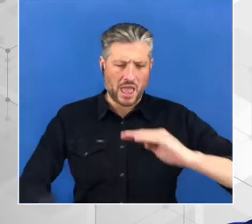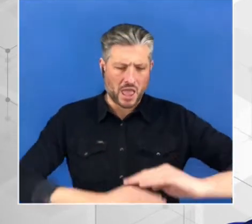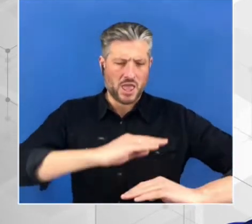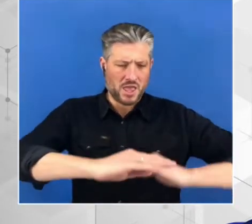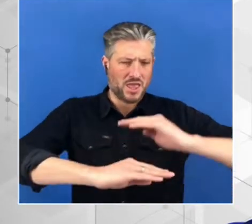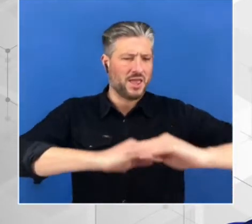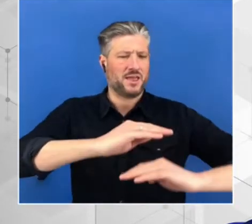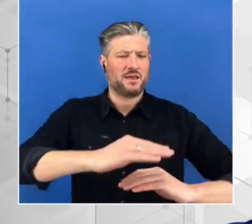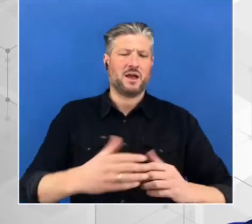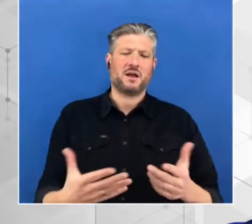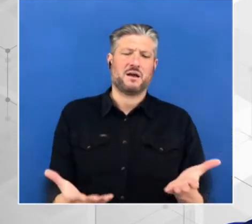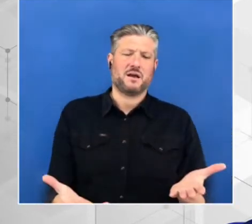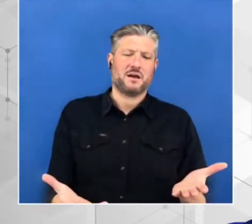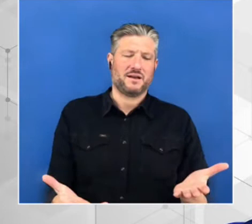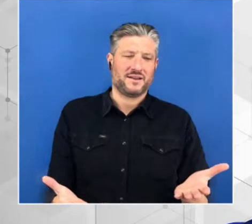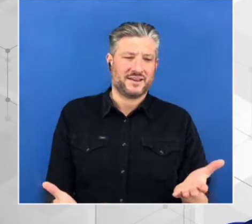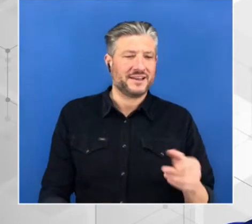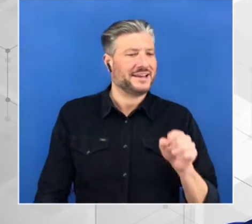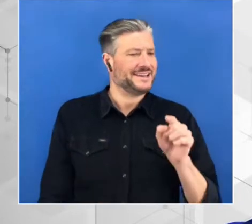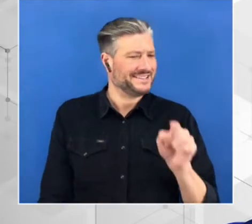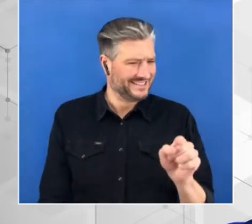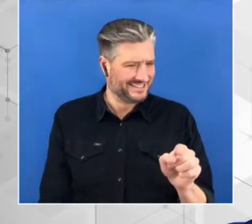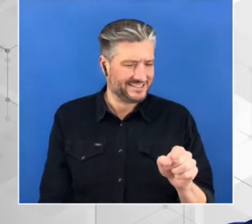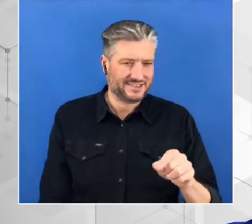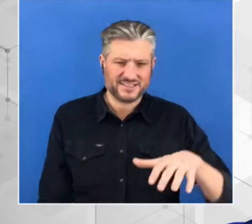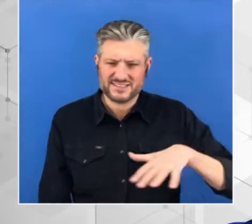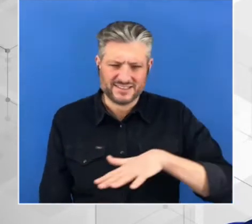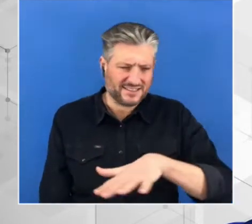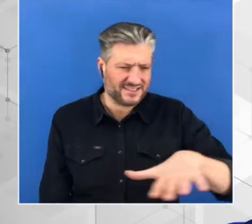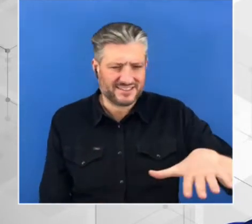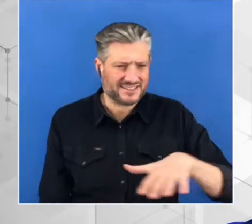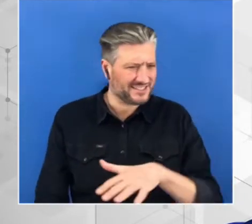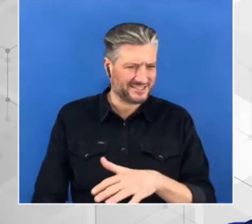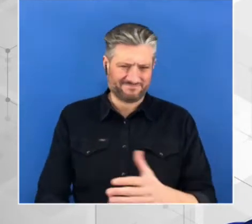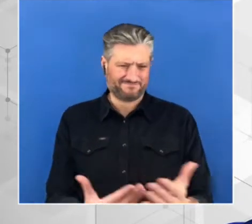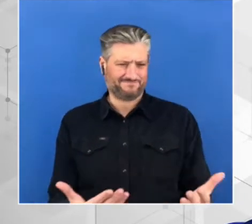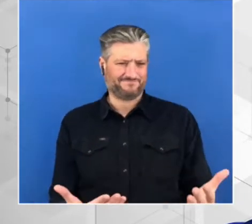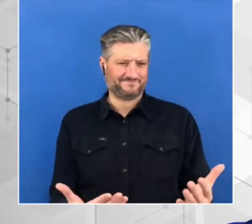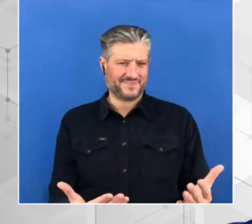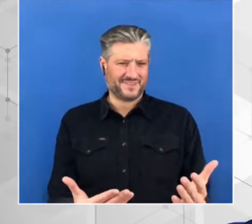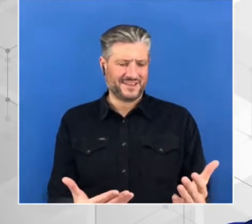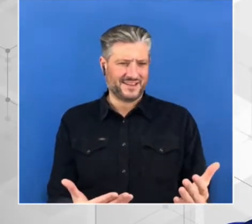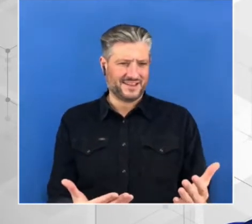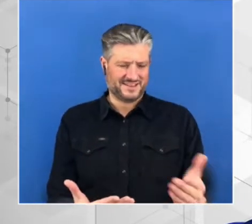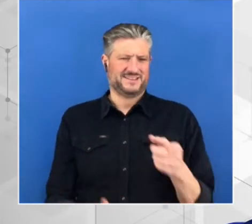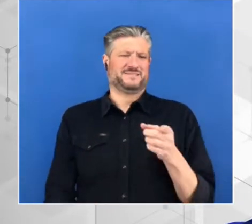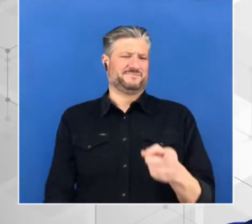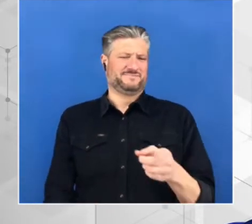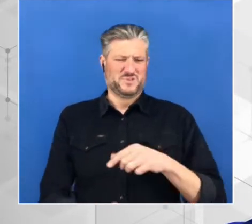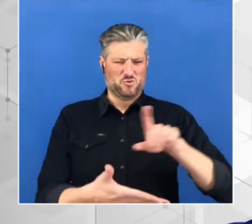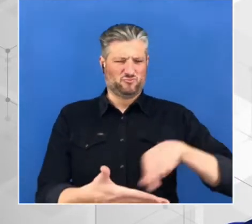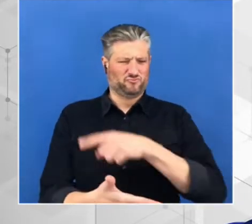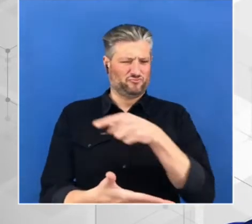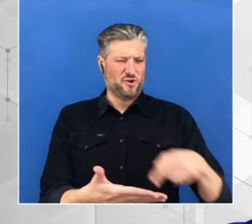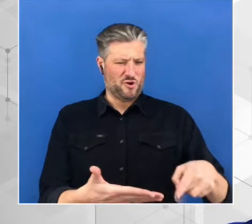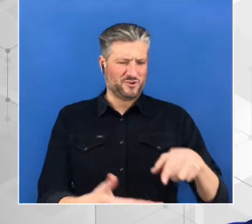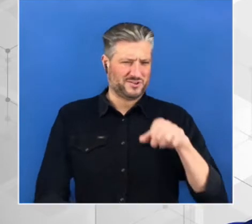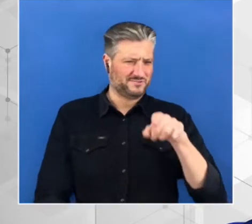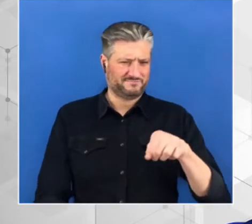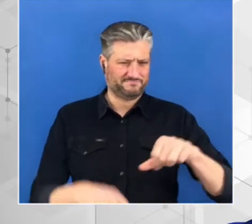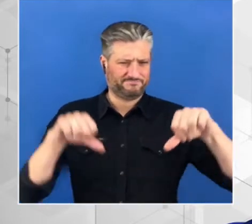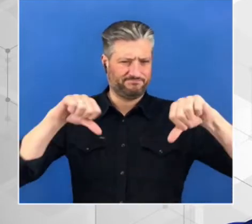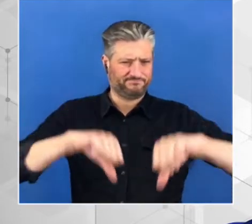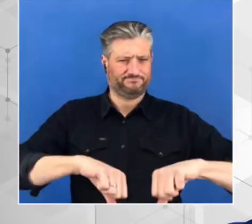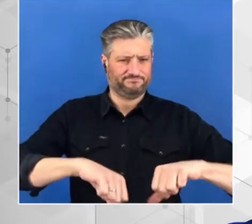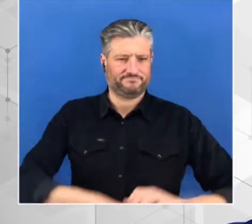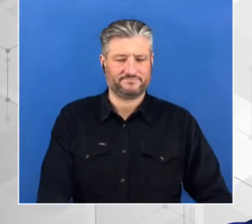a situation where it is very clear that this is completely wrong. So it's very clear in the real